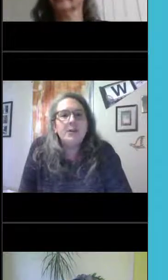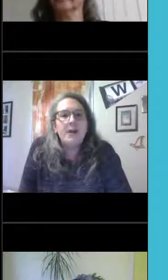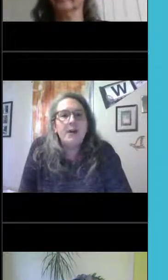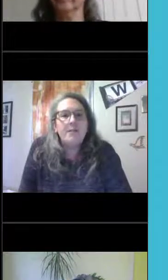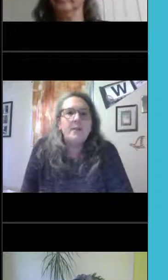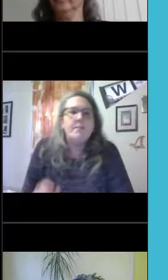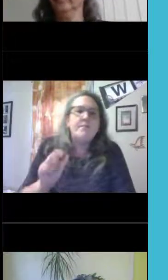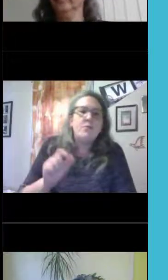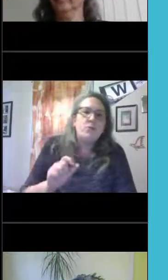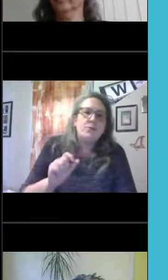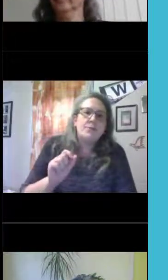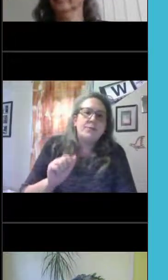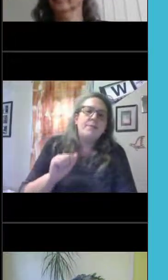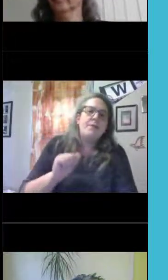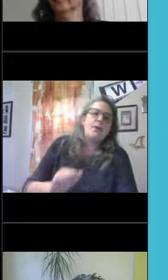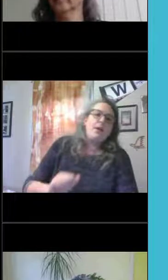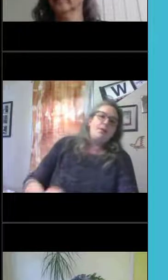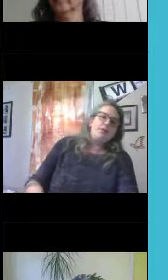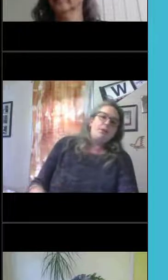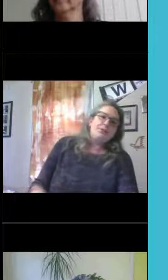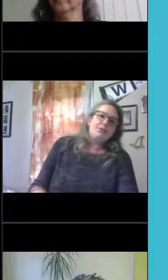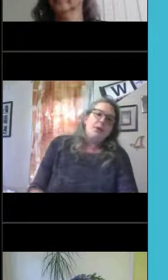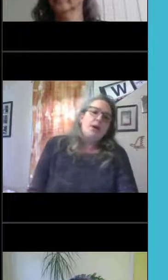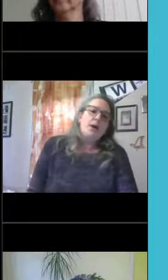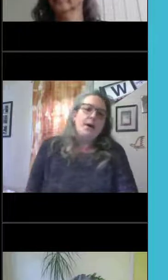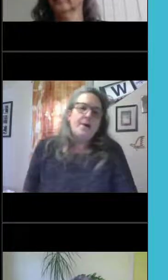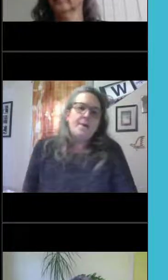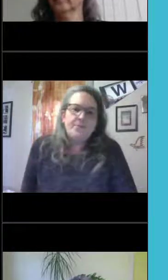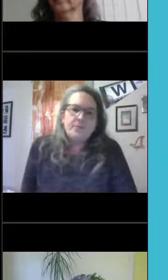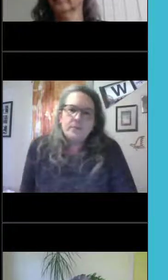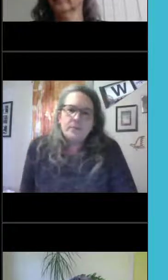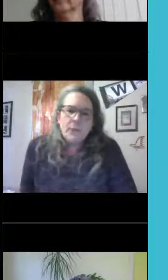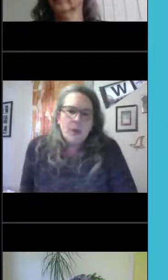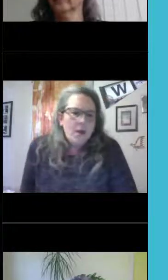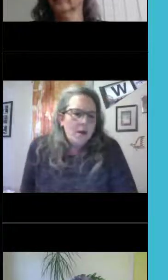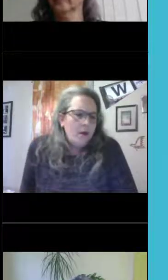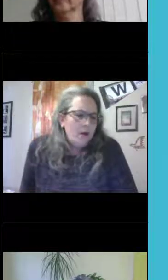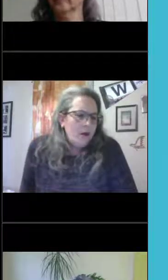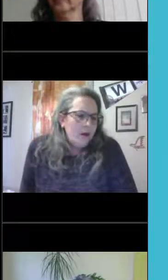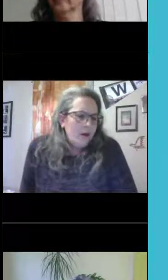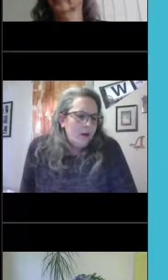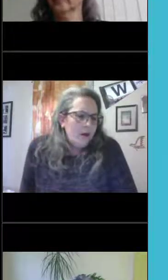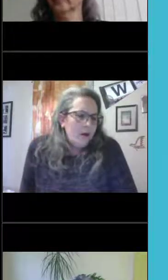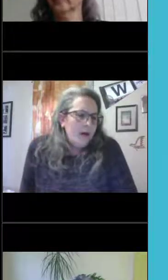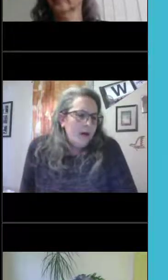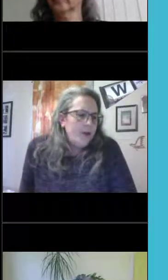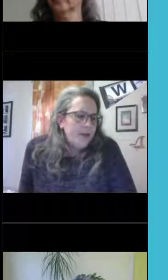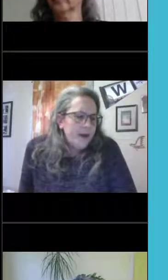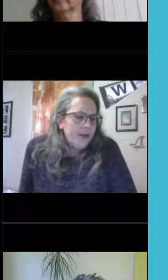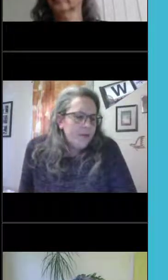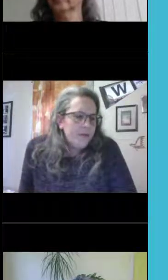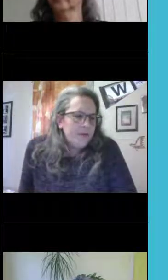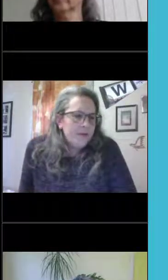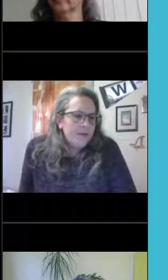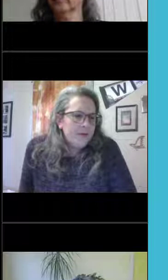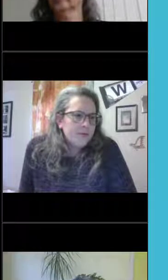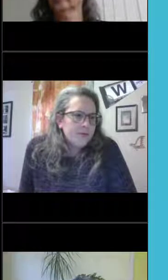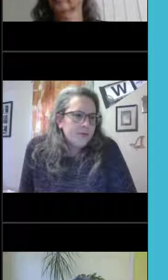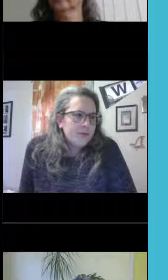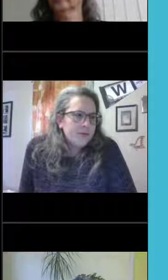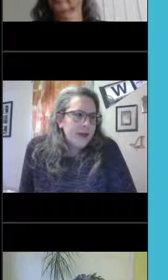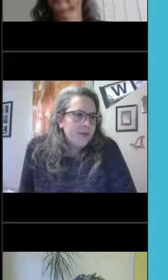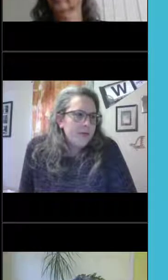a version of it for significant others. We've got a couple of